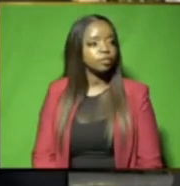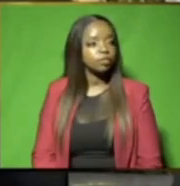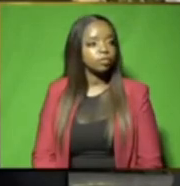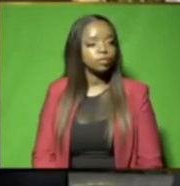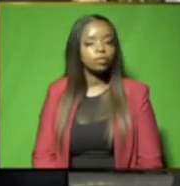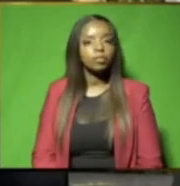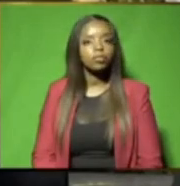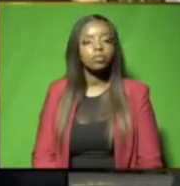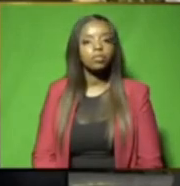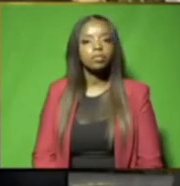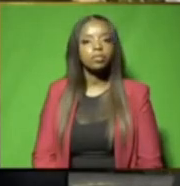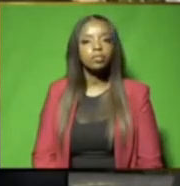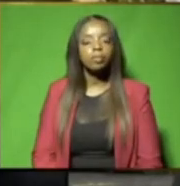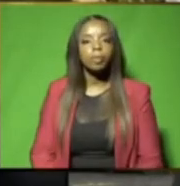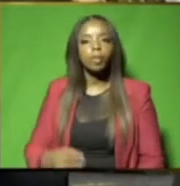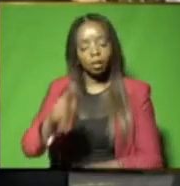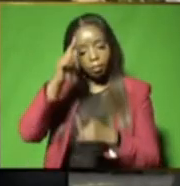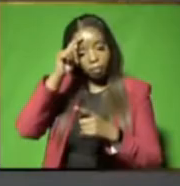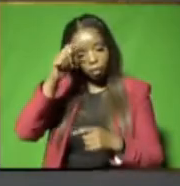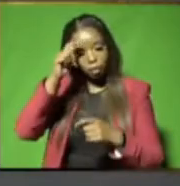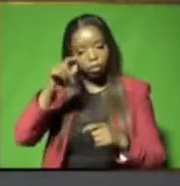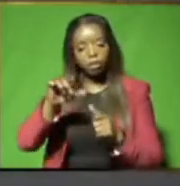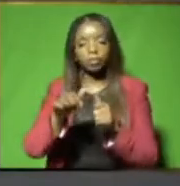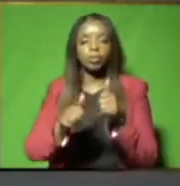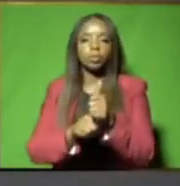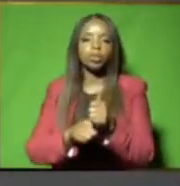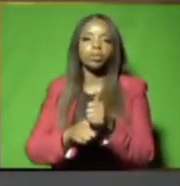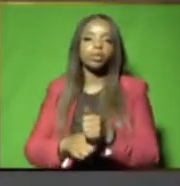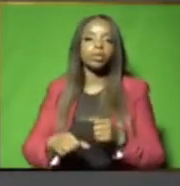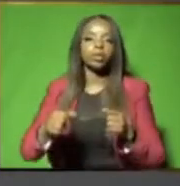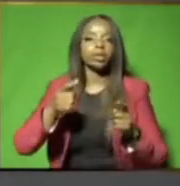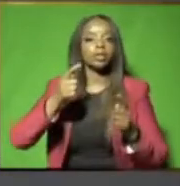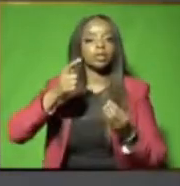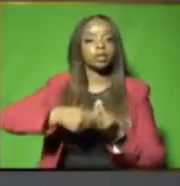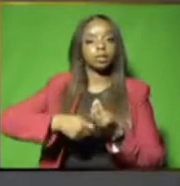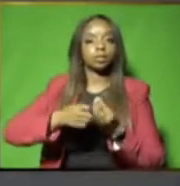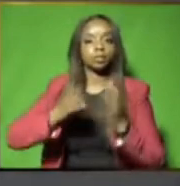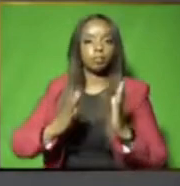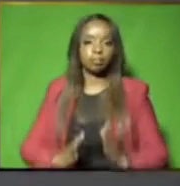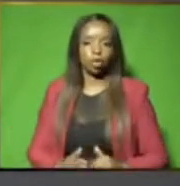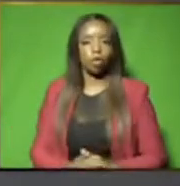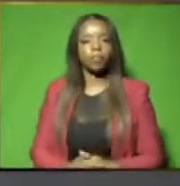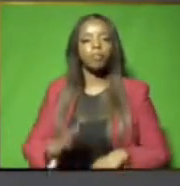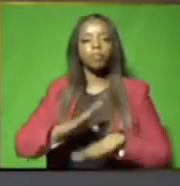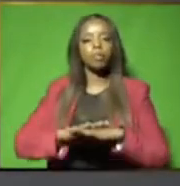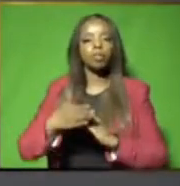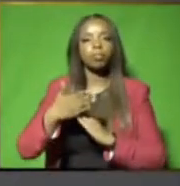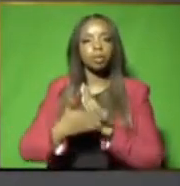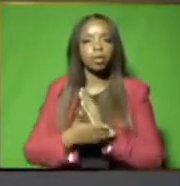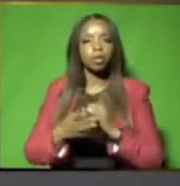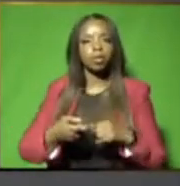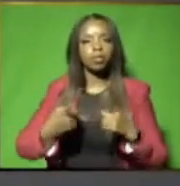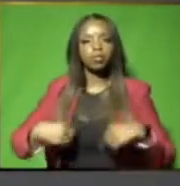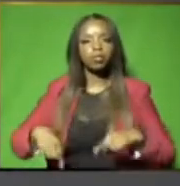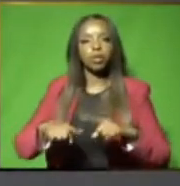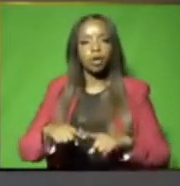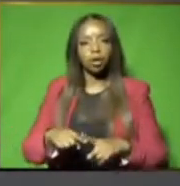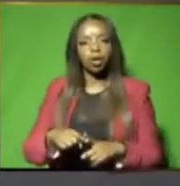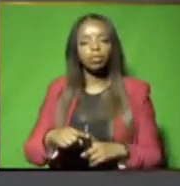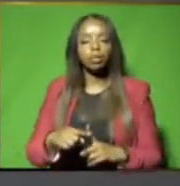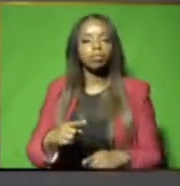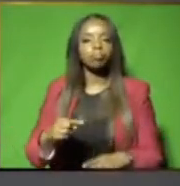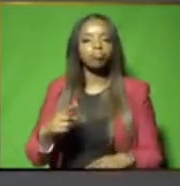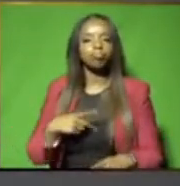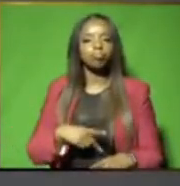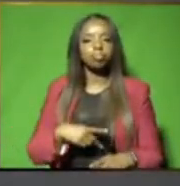Honourable Deputy Speaker, on behalf of our ACDP President, Reverend Dr. Kenneth Meshwe, I wish to